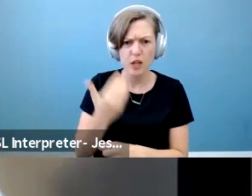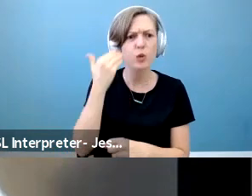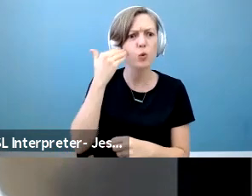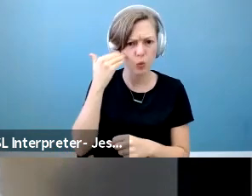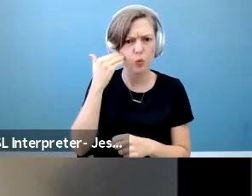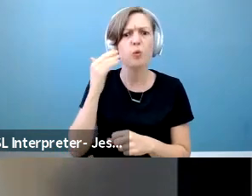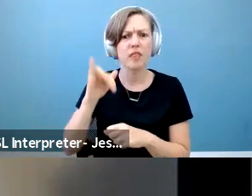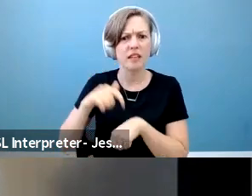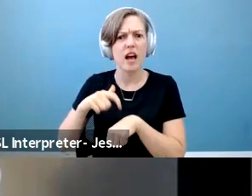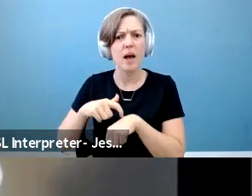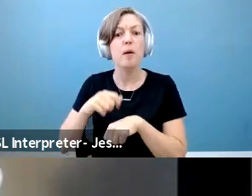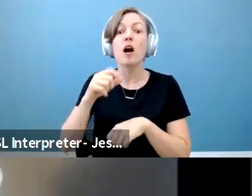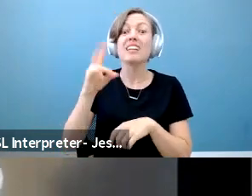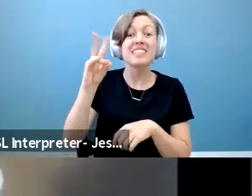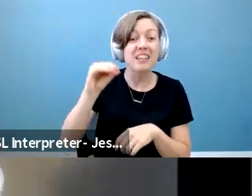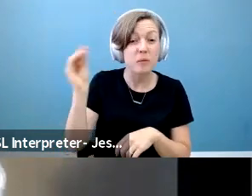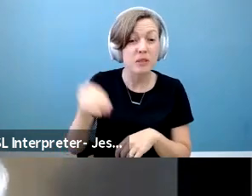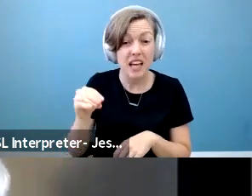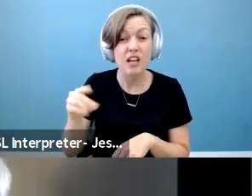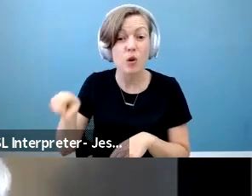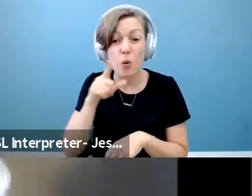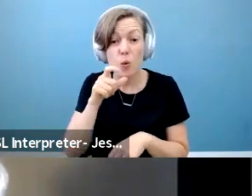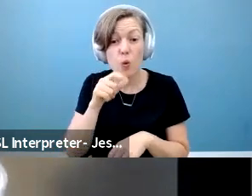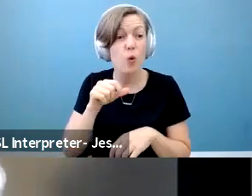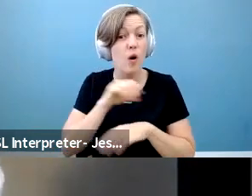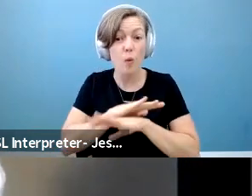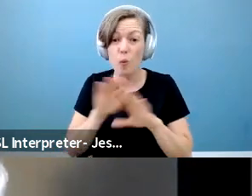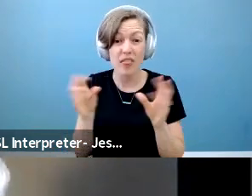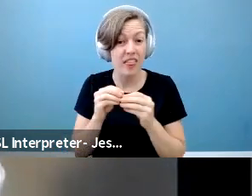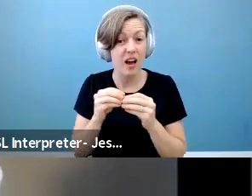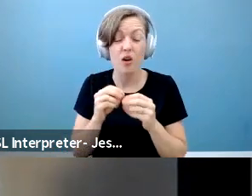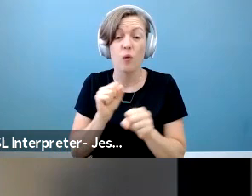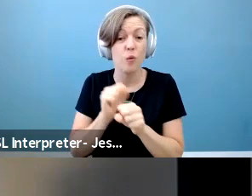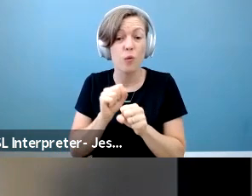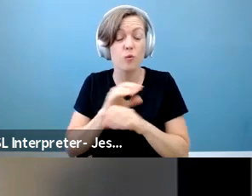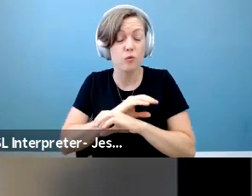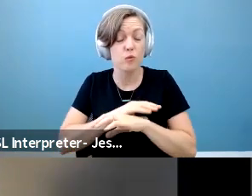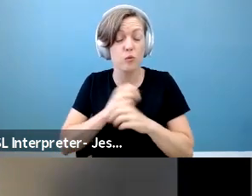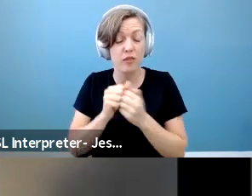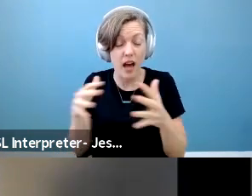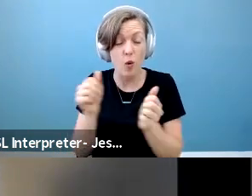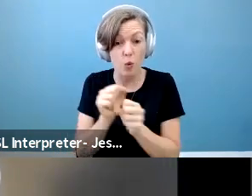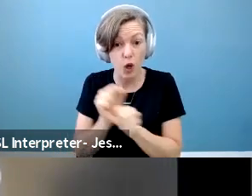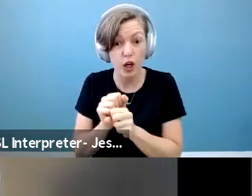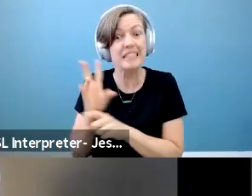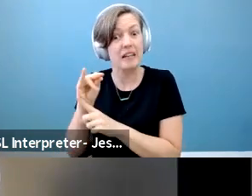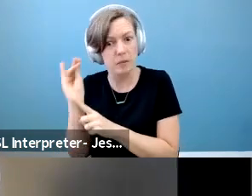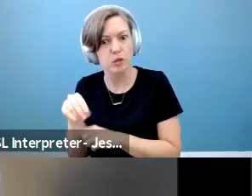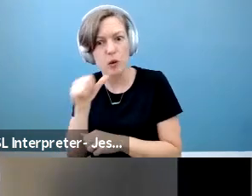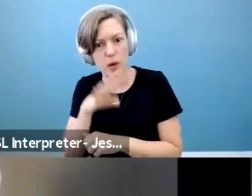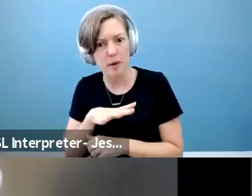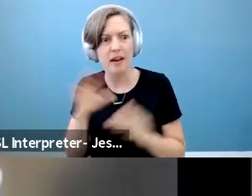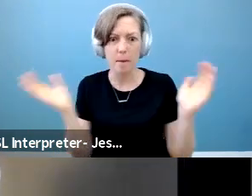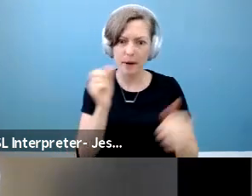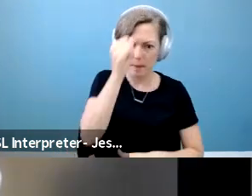up 70% of those experiencing unemployment compared to men. And that was